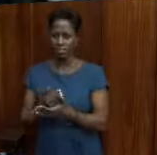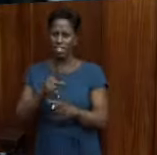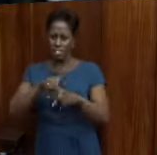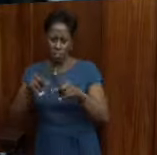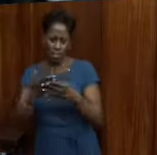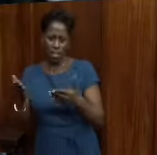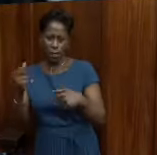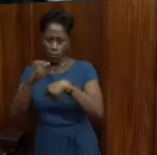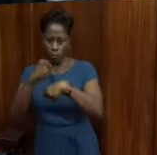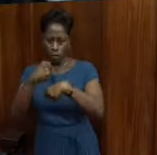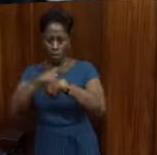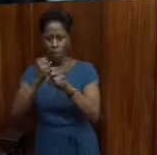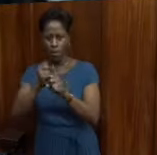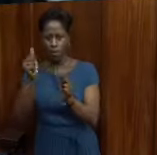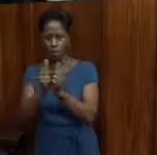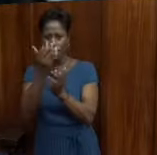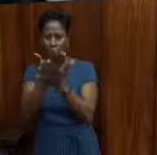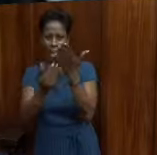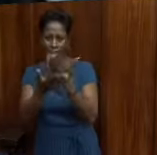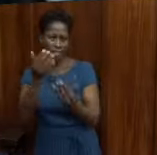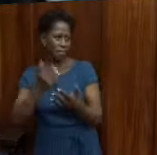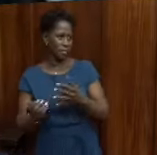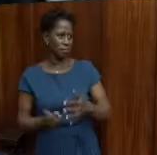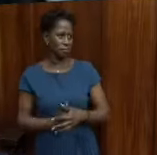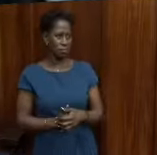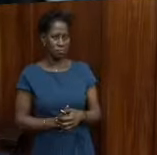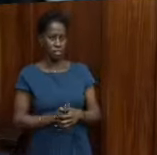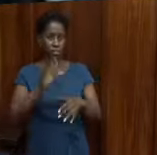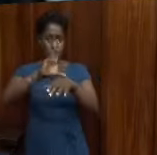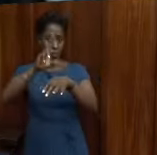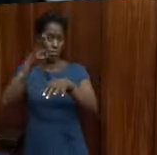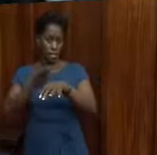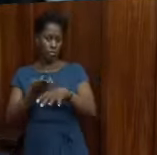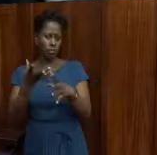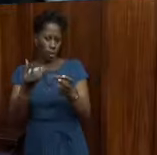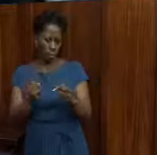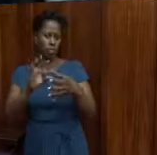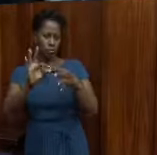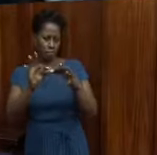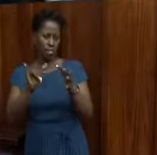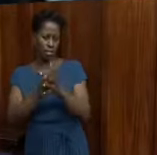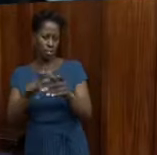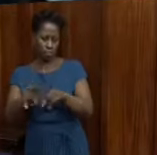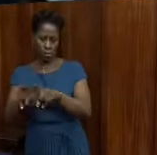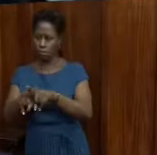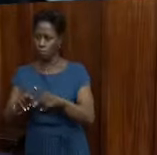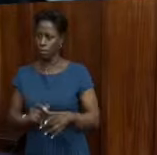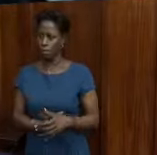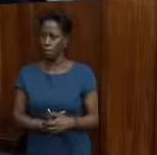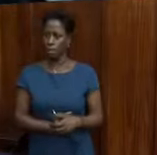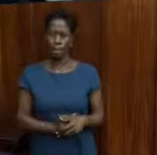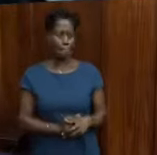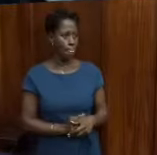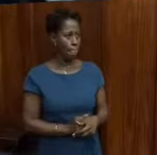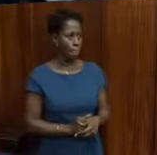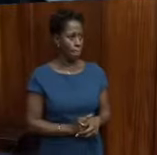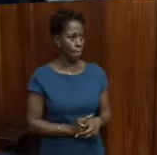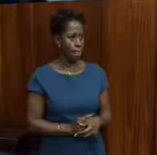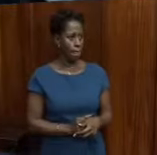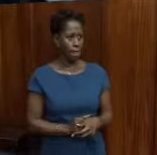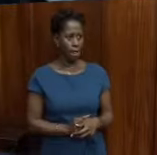production spaces of selected crafters and a central marketplace to be framed as a heritage